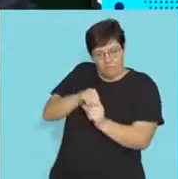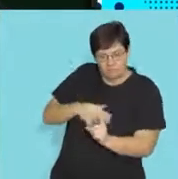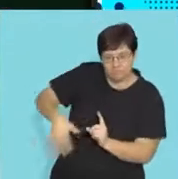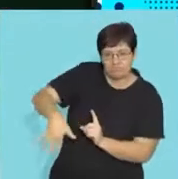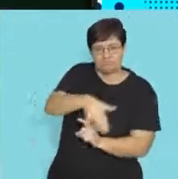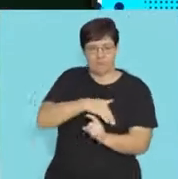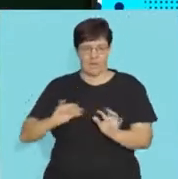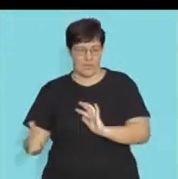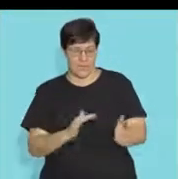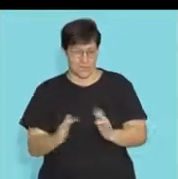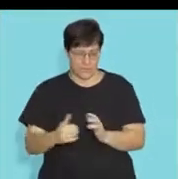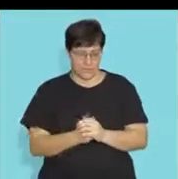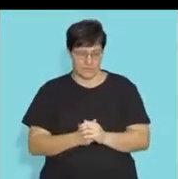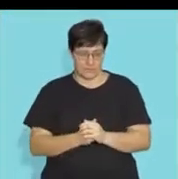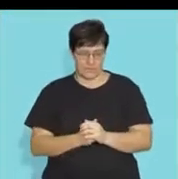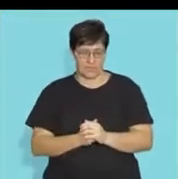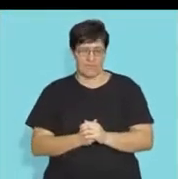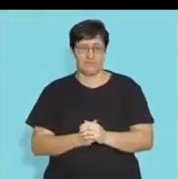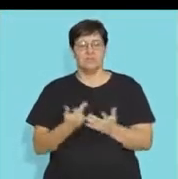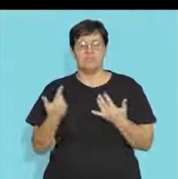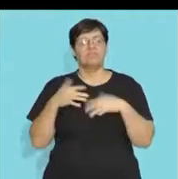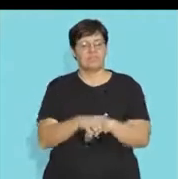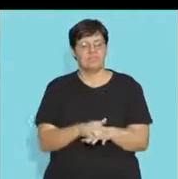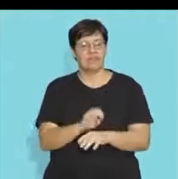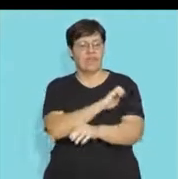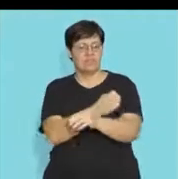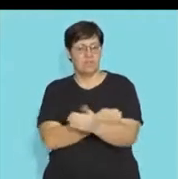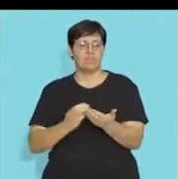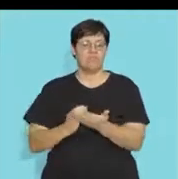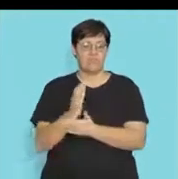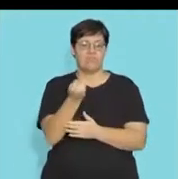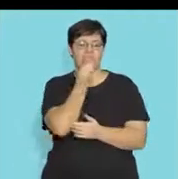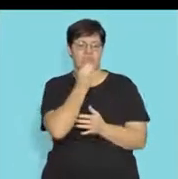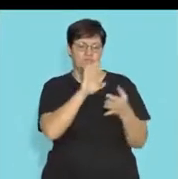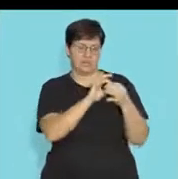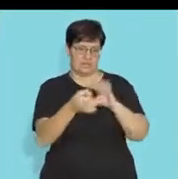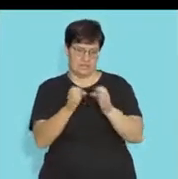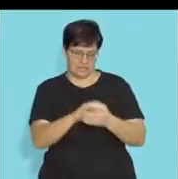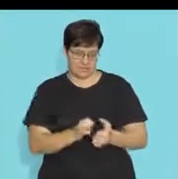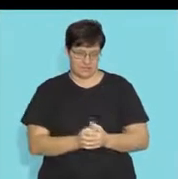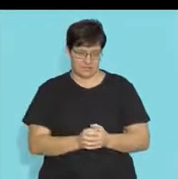their environment. So the energy flow refers to the flow of energy through a food chain.